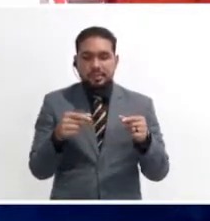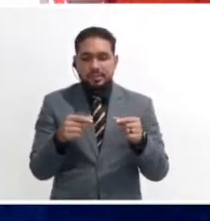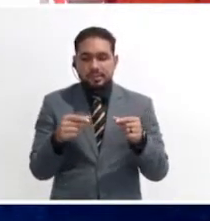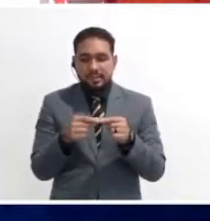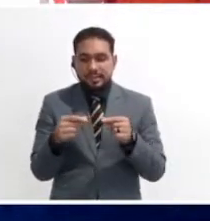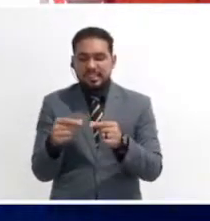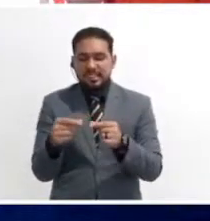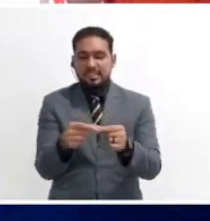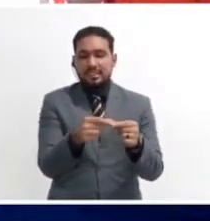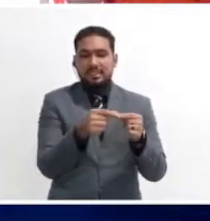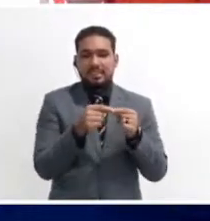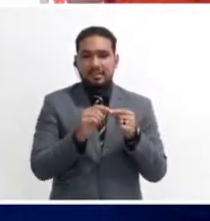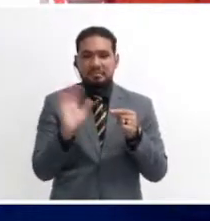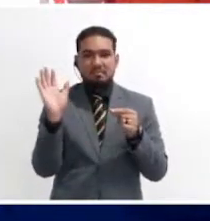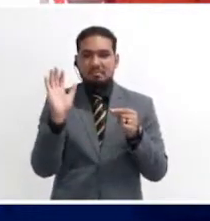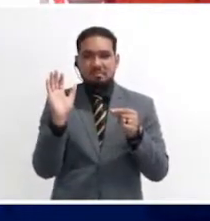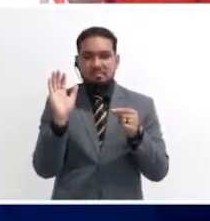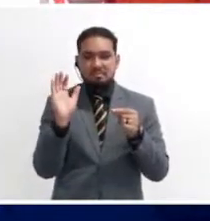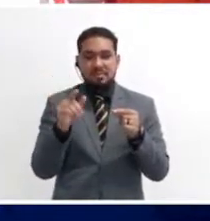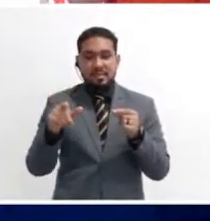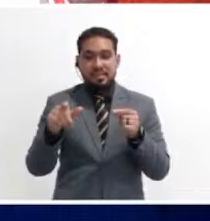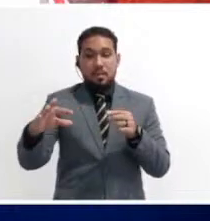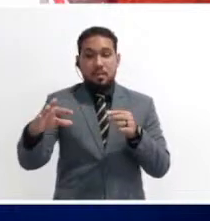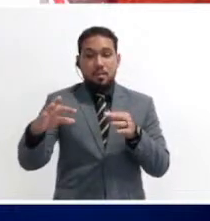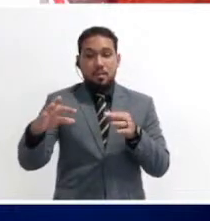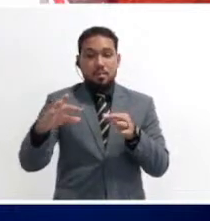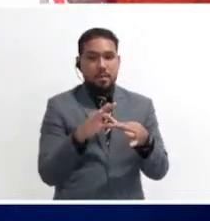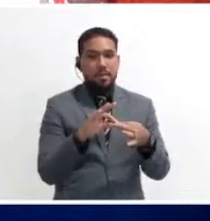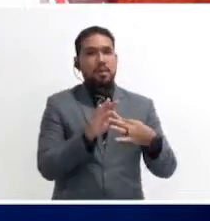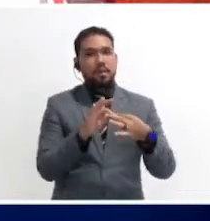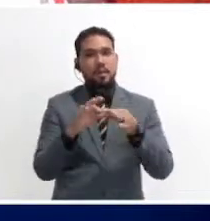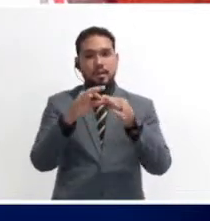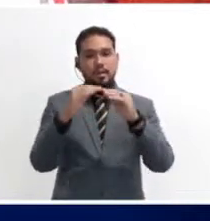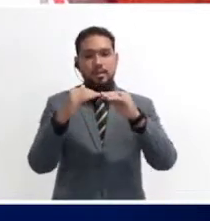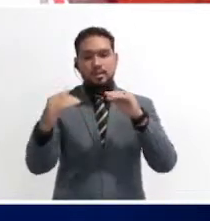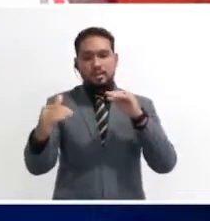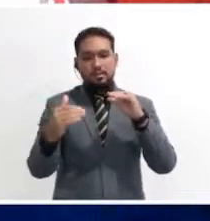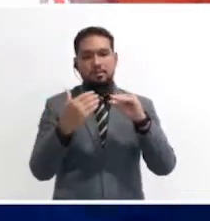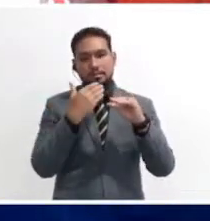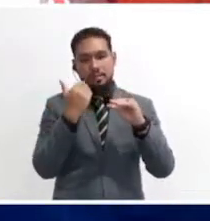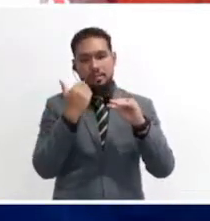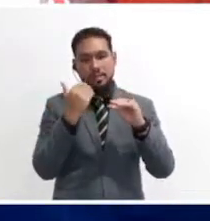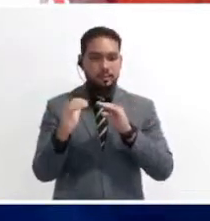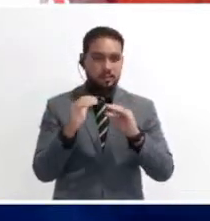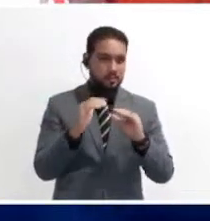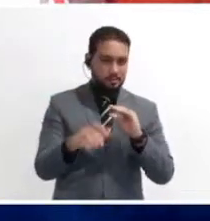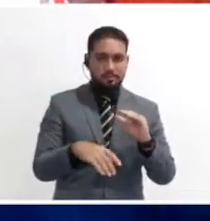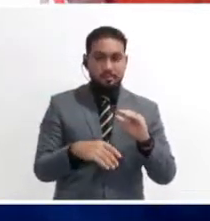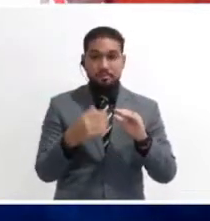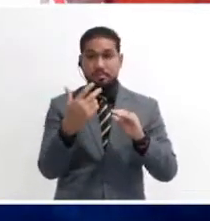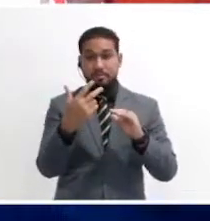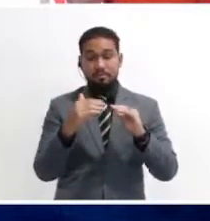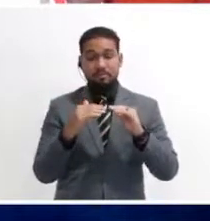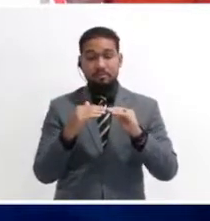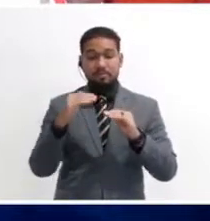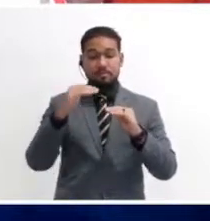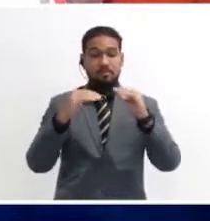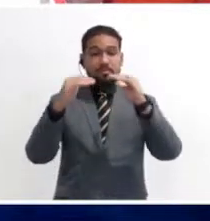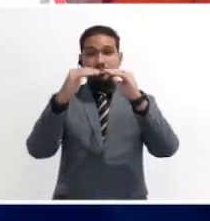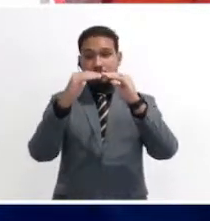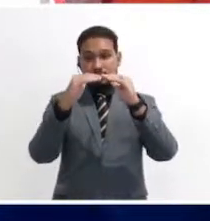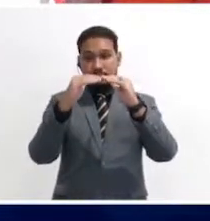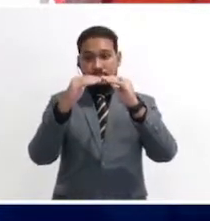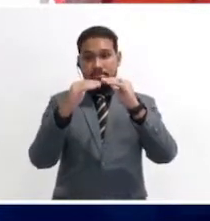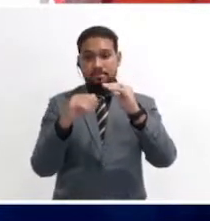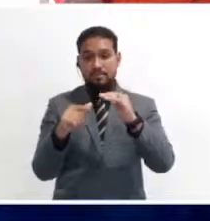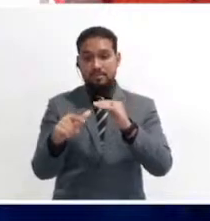we're doing the packaging at the wafer level. So we have the initial wafer and the packaging applied onto the wafer, and